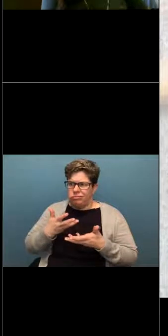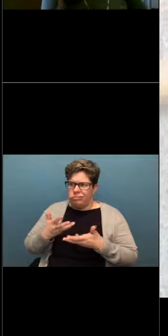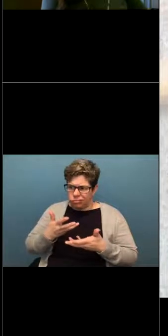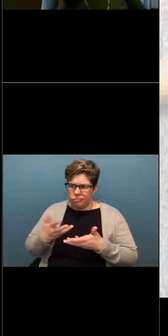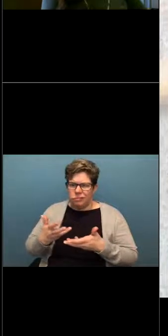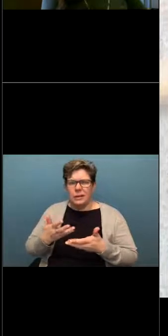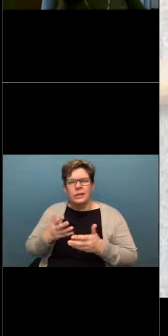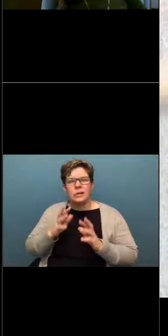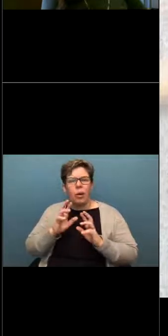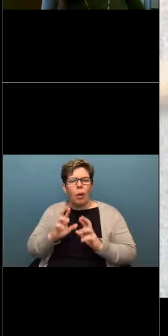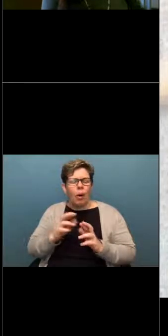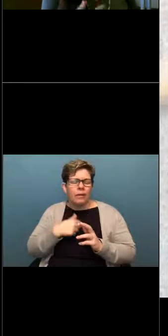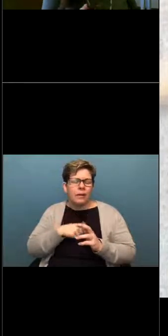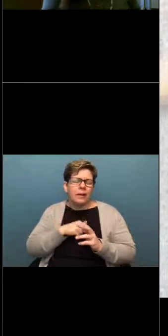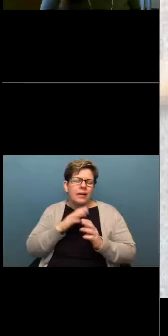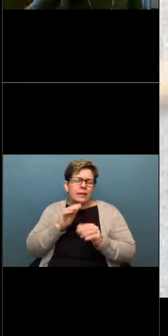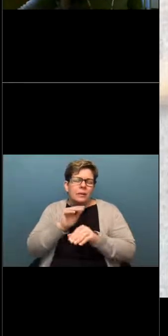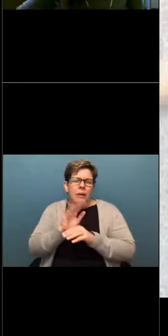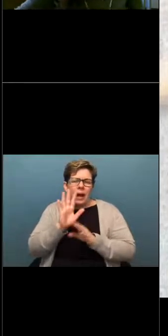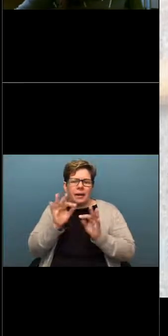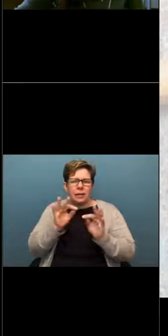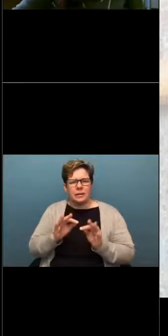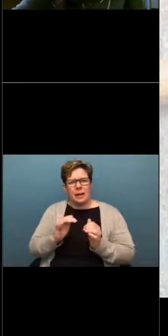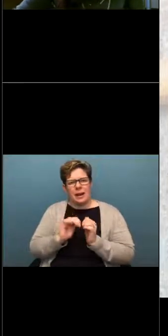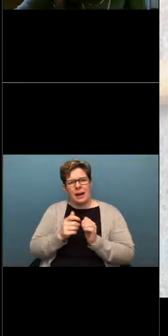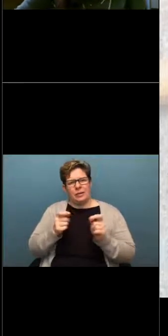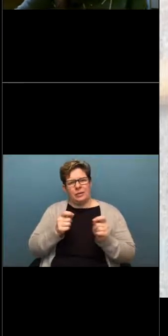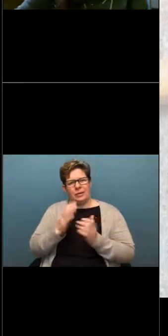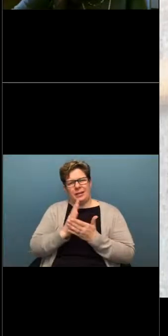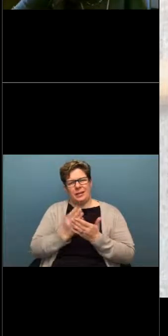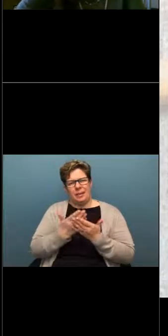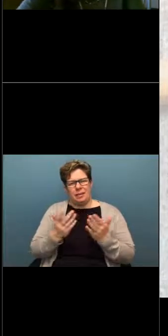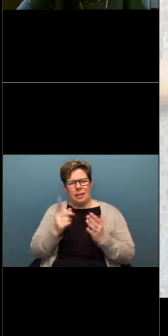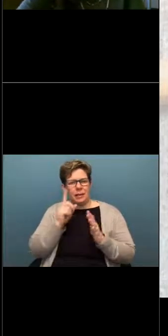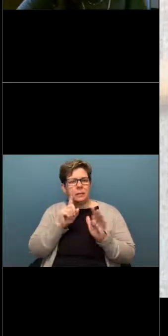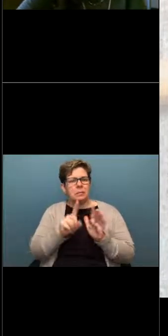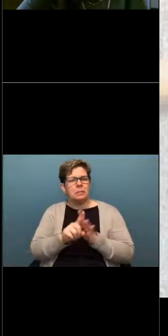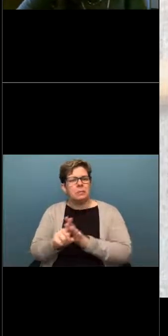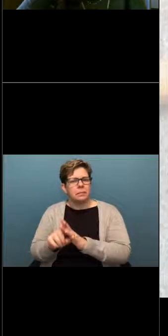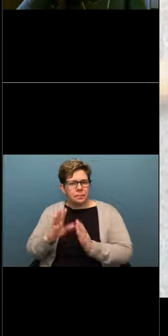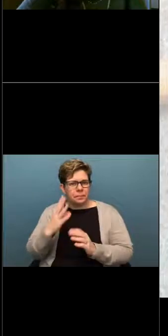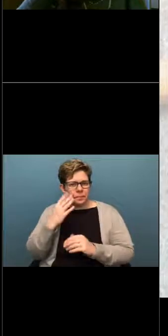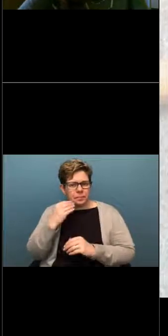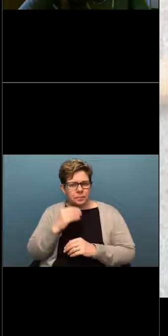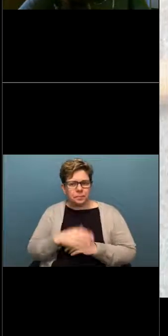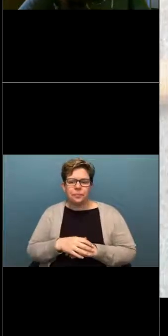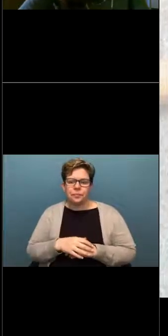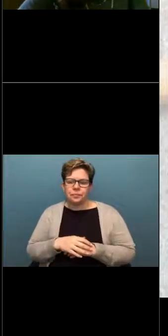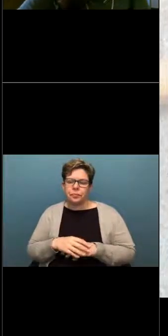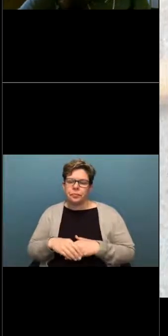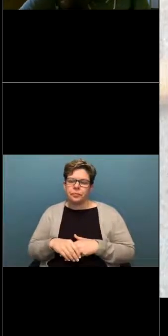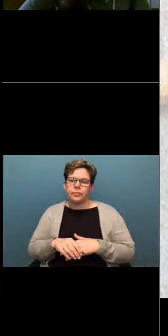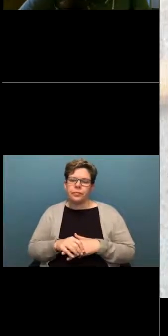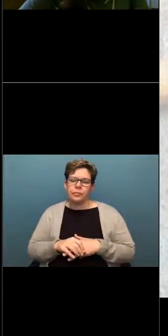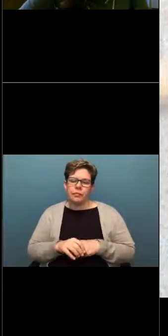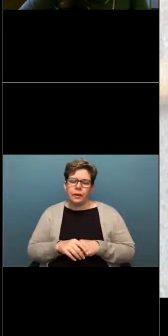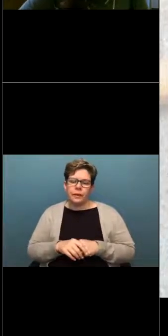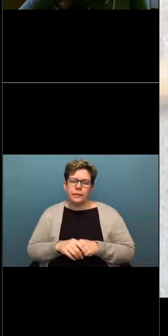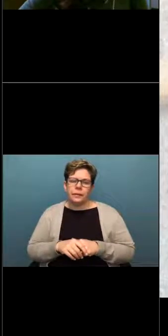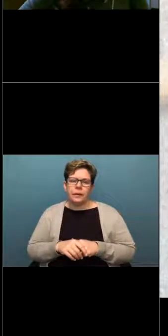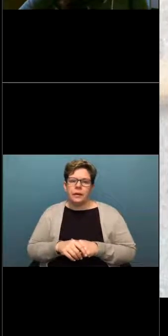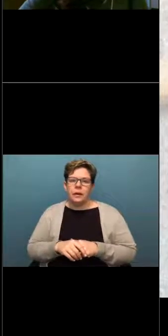can give you some tips on how to deal with some of those things too. And talk about some difficulties in navigating and frustration.